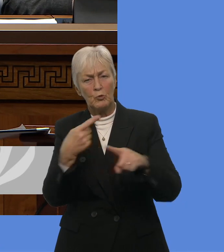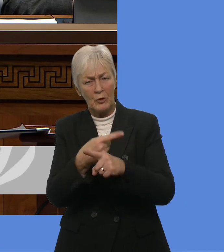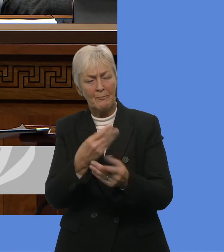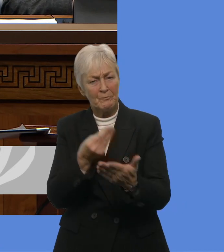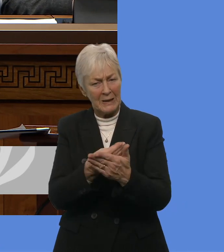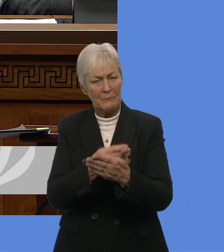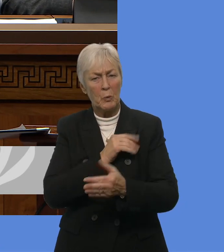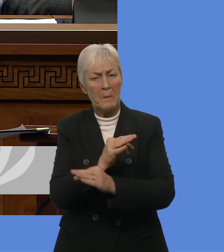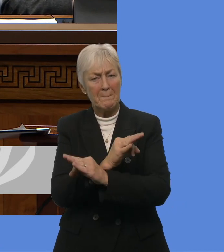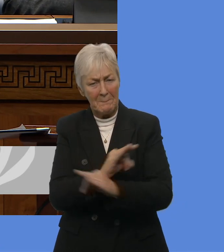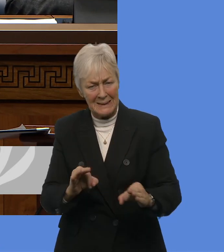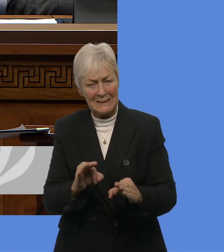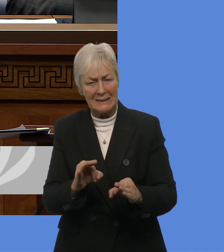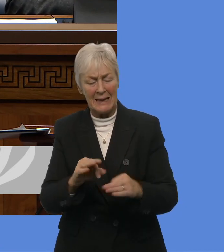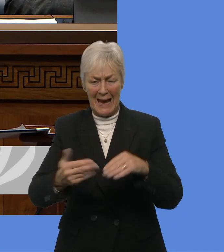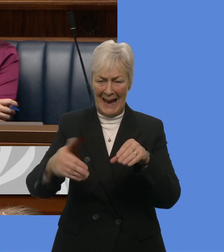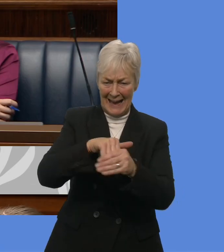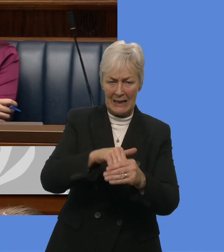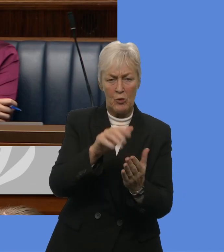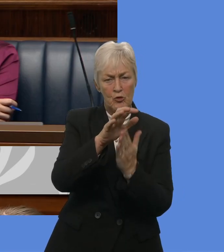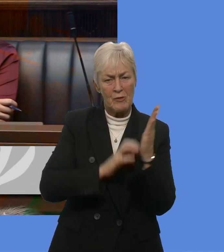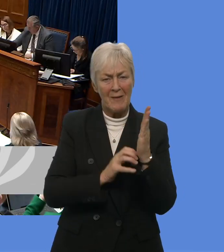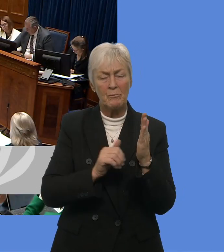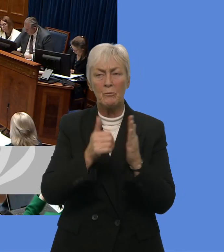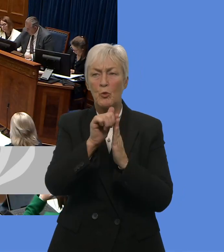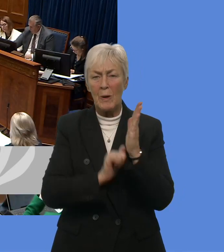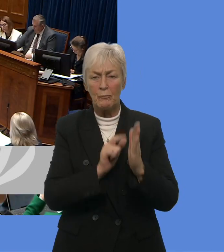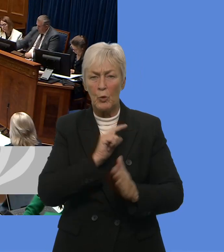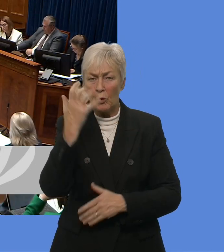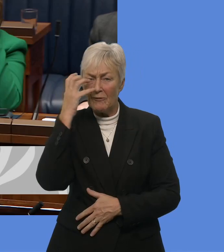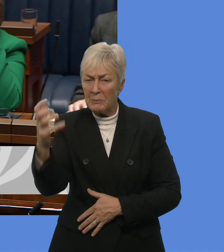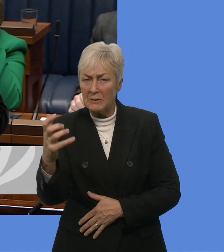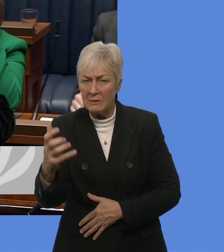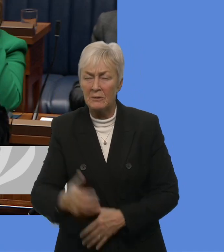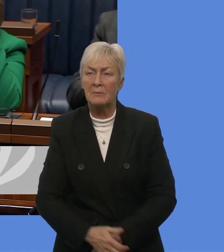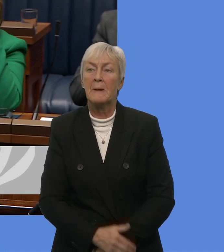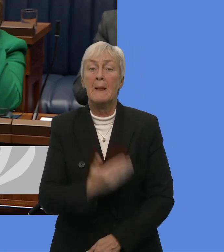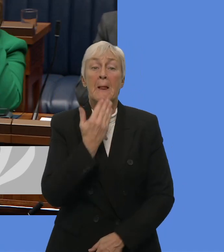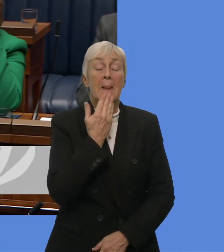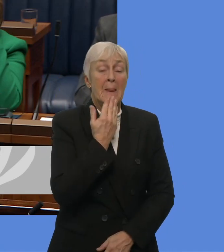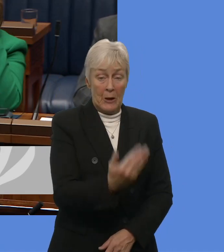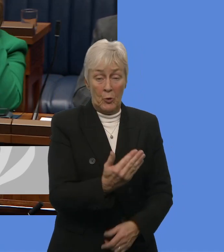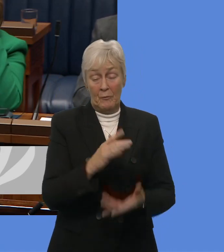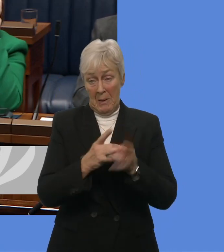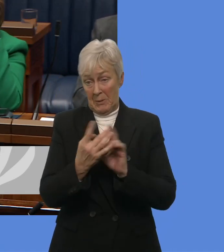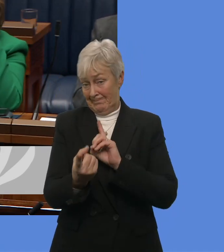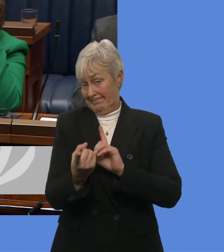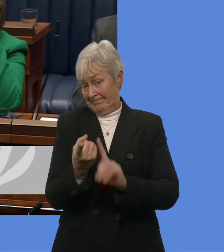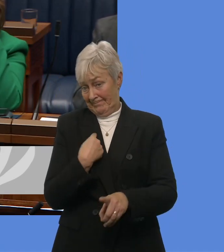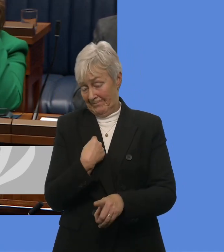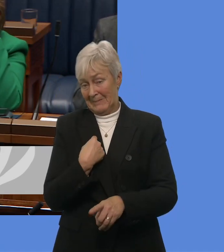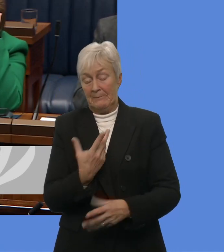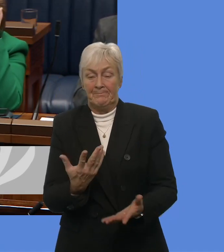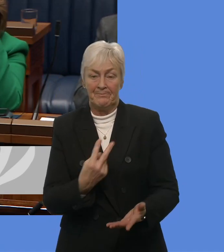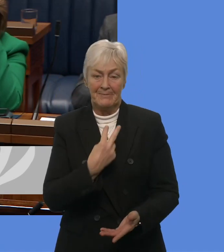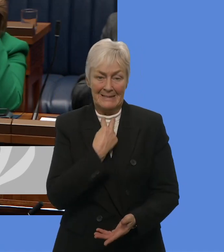to peace being included within the draft programme for government? Minister. Thank you, Mr. Speaker. I thank the member for her question.